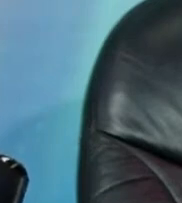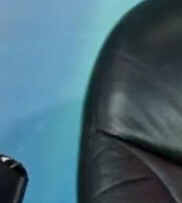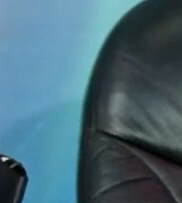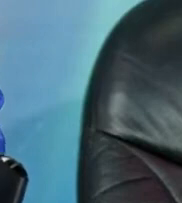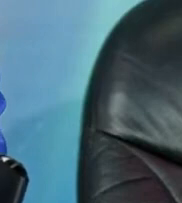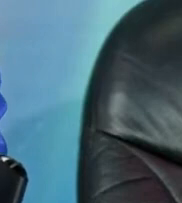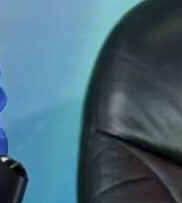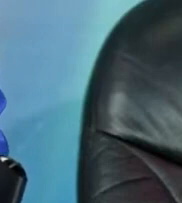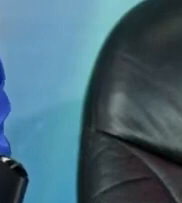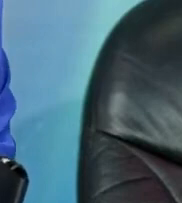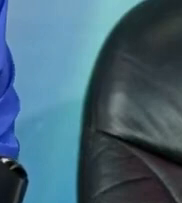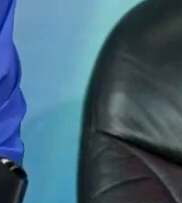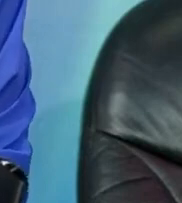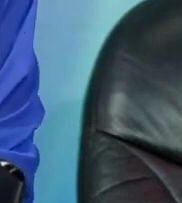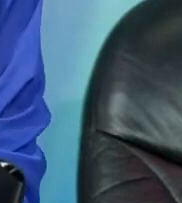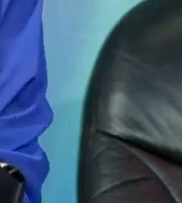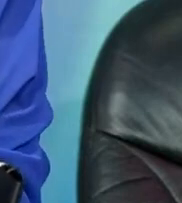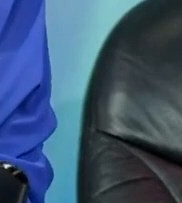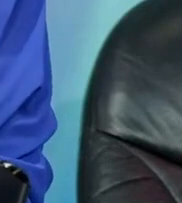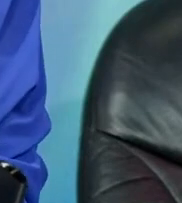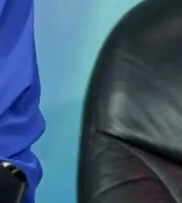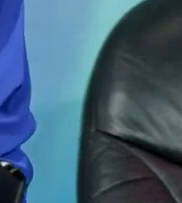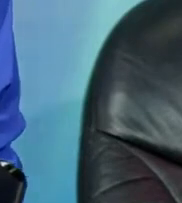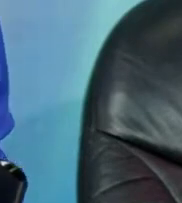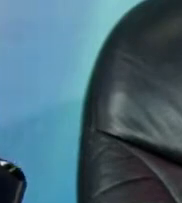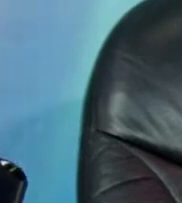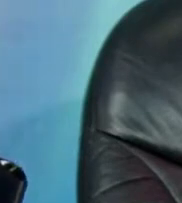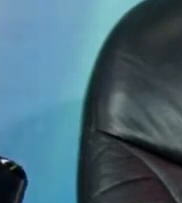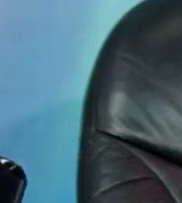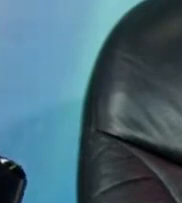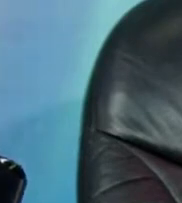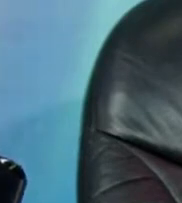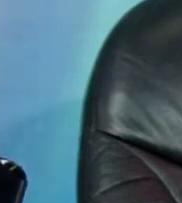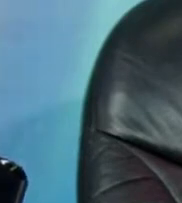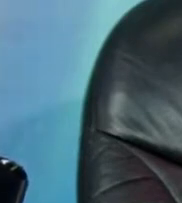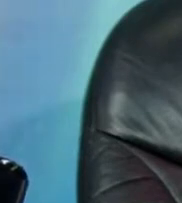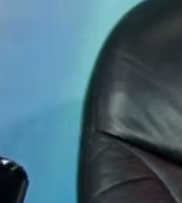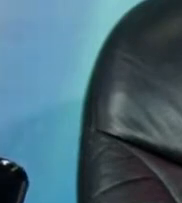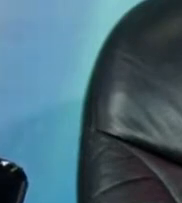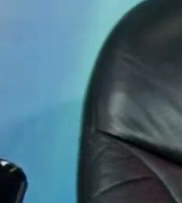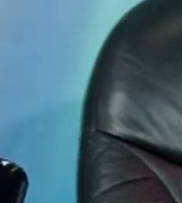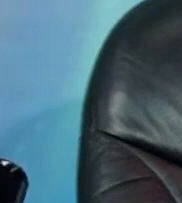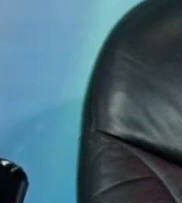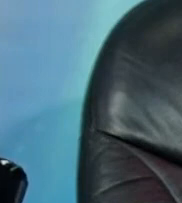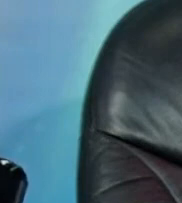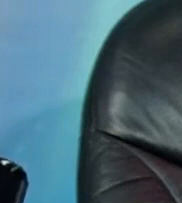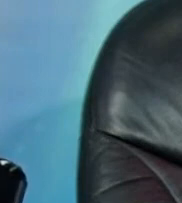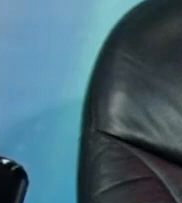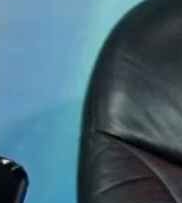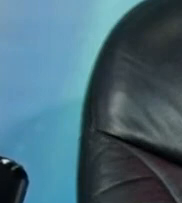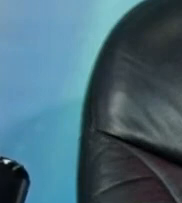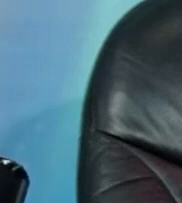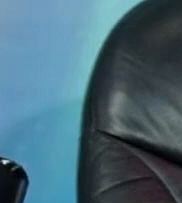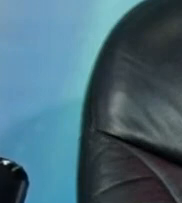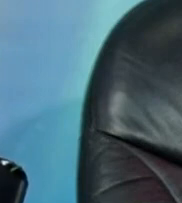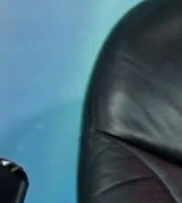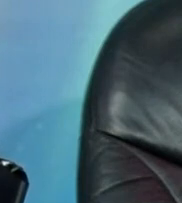the patient, still a patient, and you come back with the donor, a